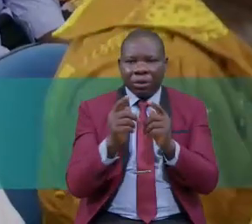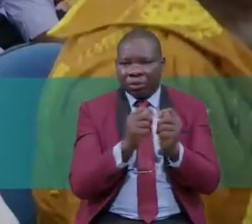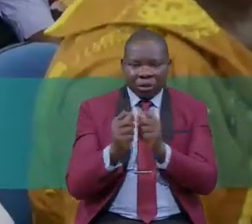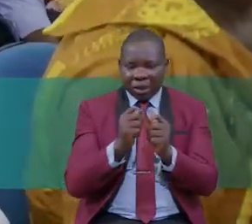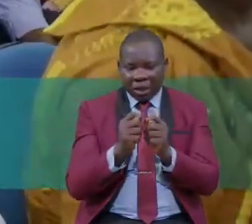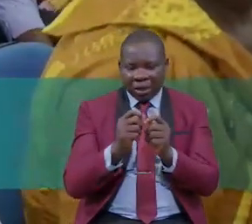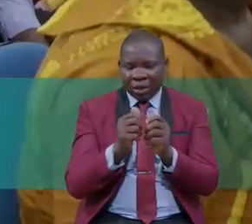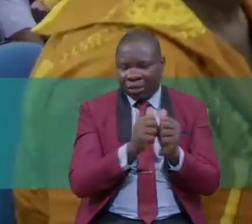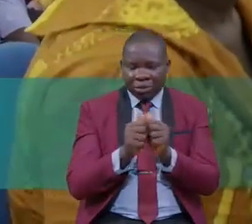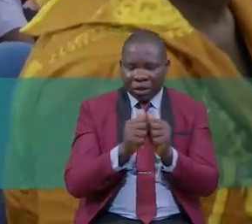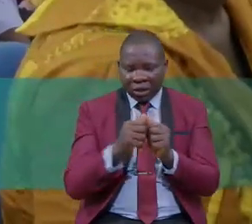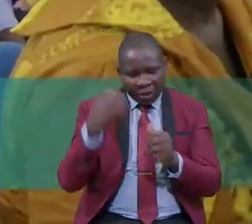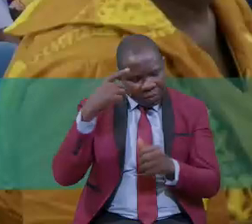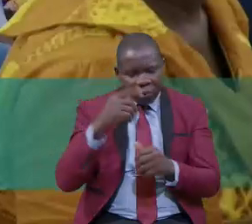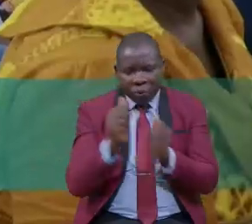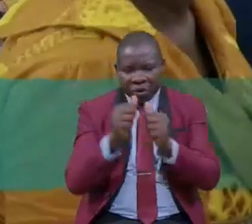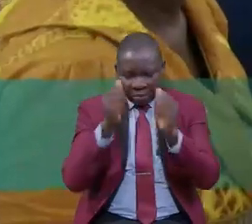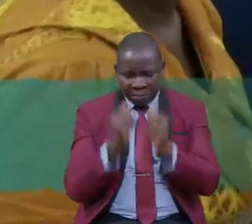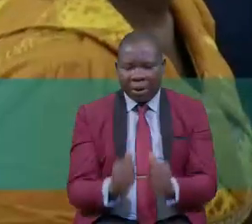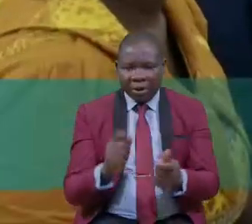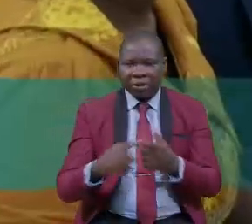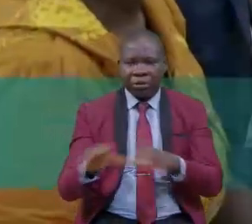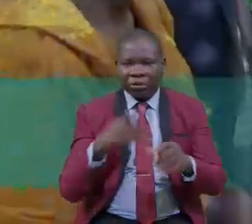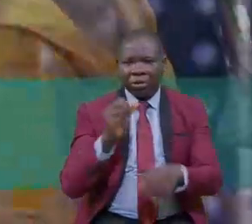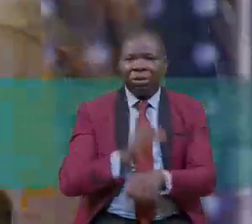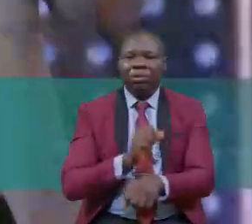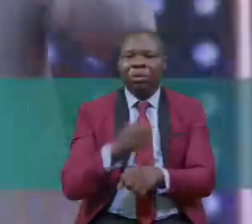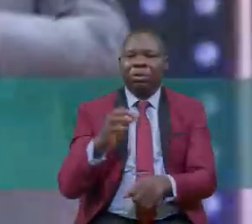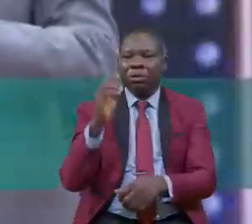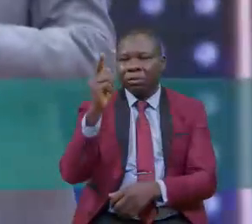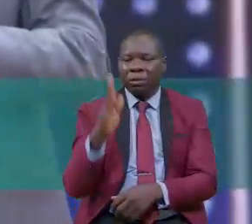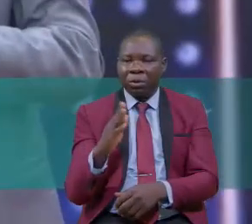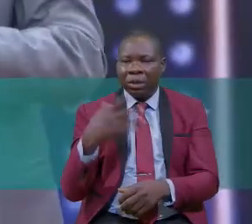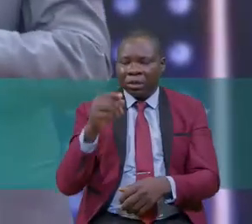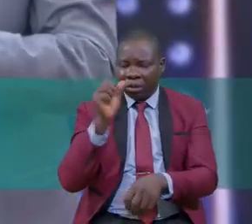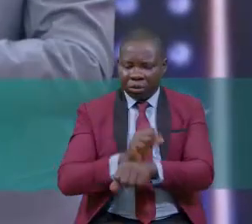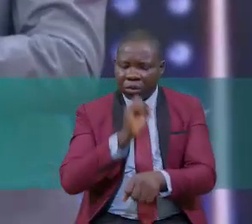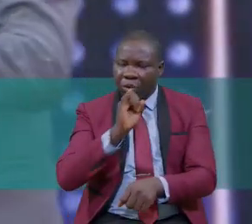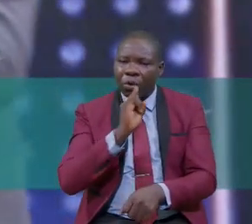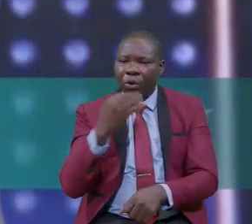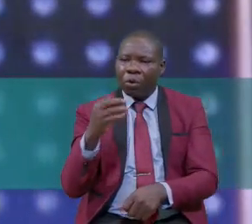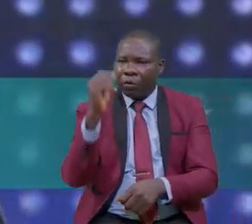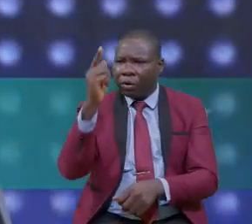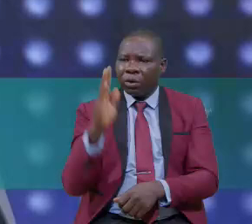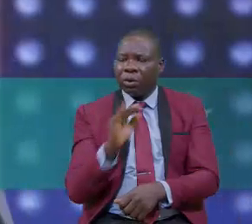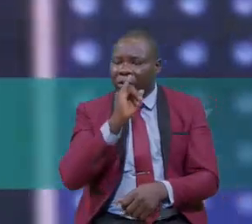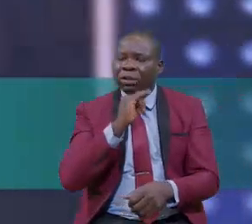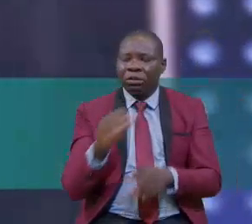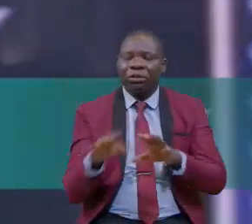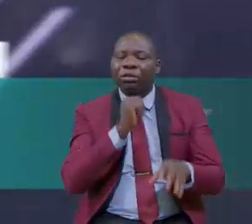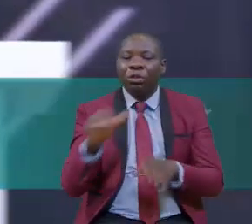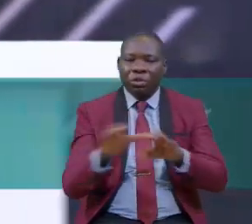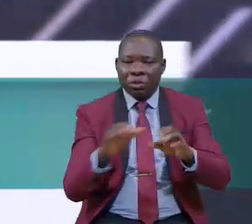is not done that way. Throw them away. Repent of all